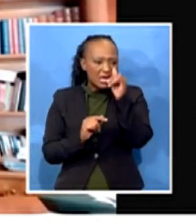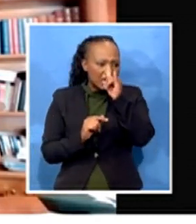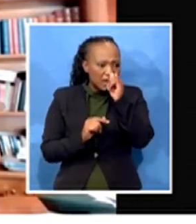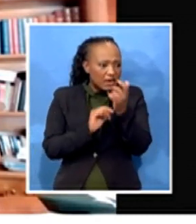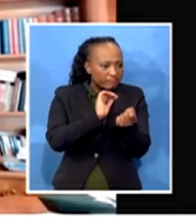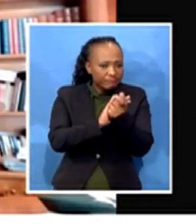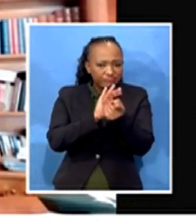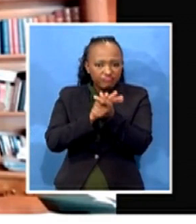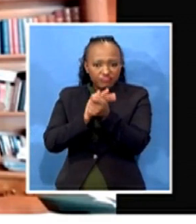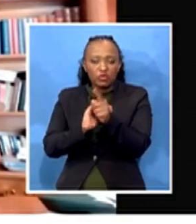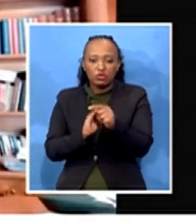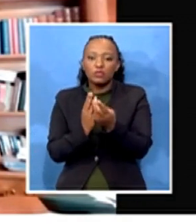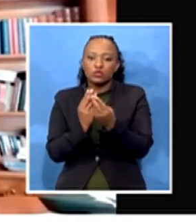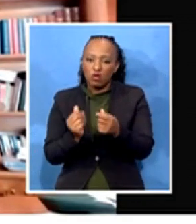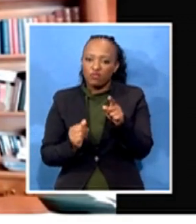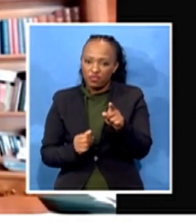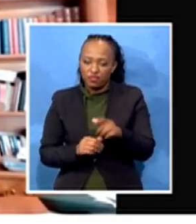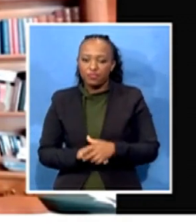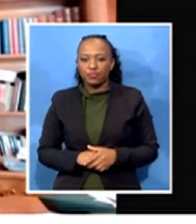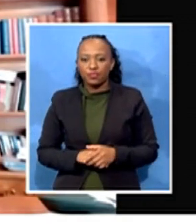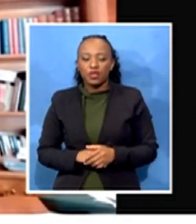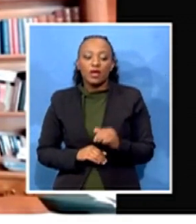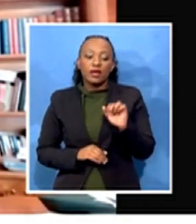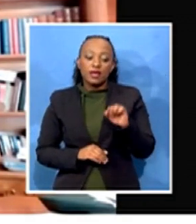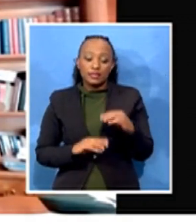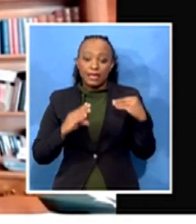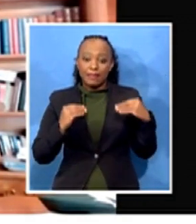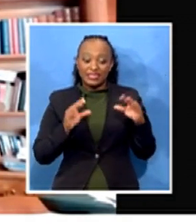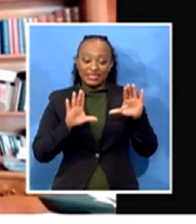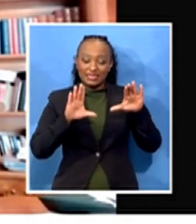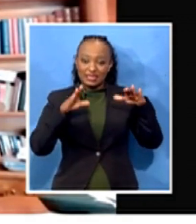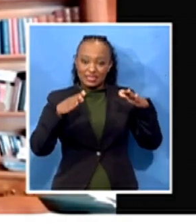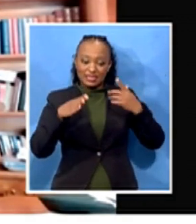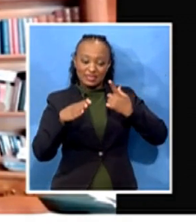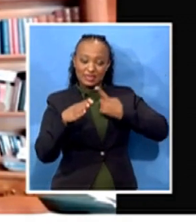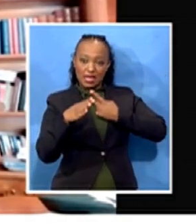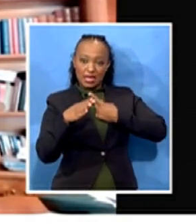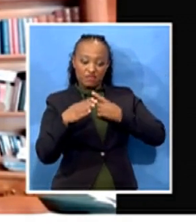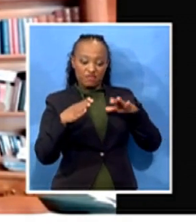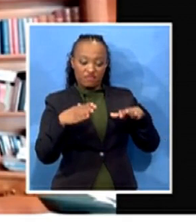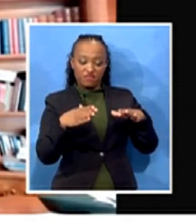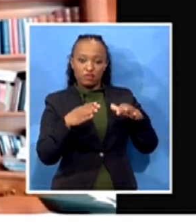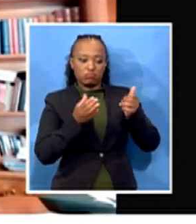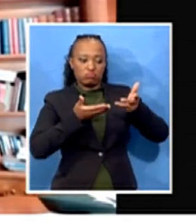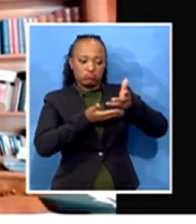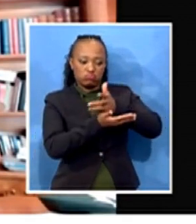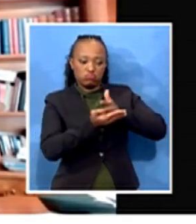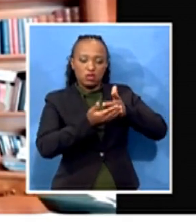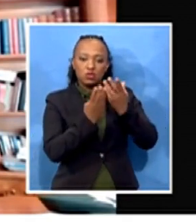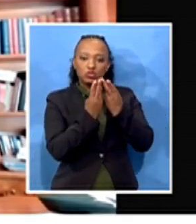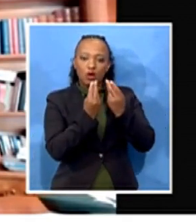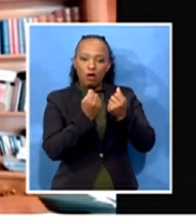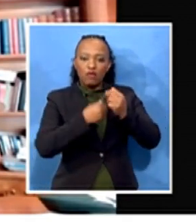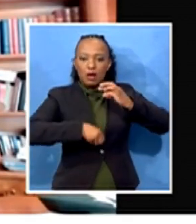Just as the industry must itself address and overcome issues of safety and